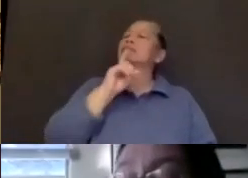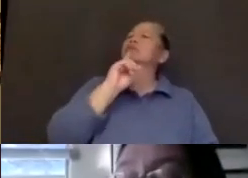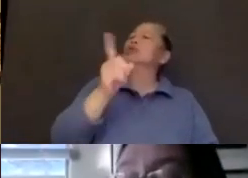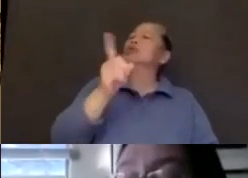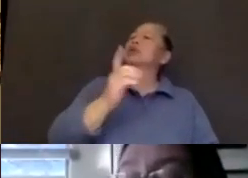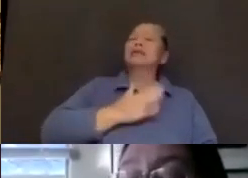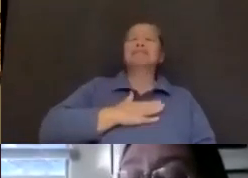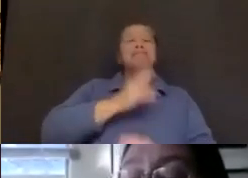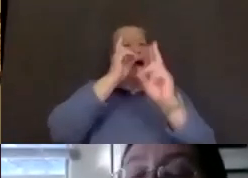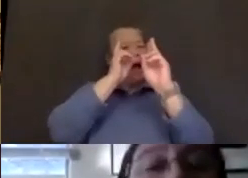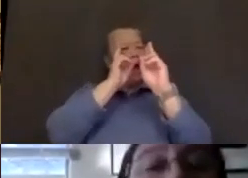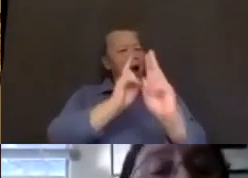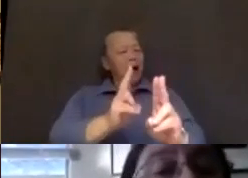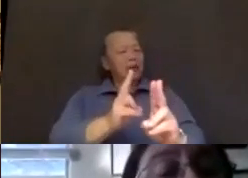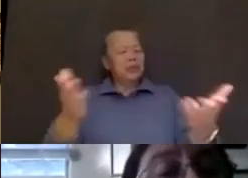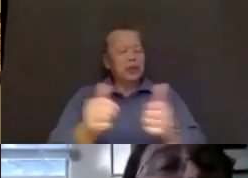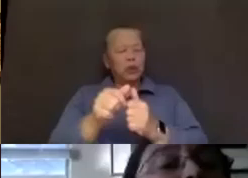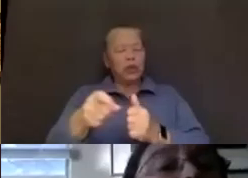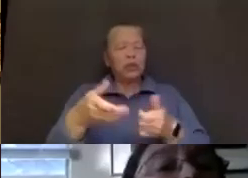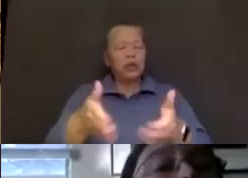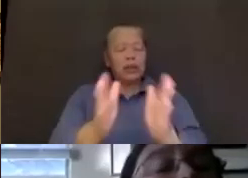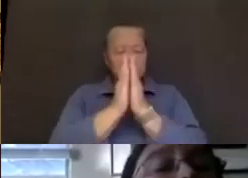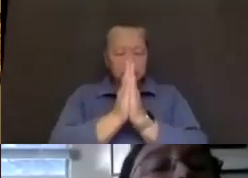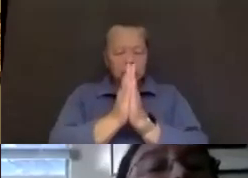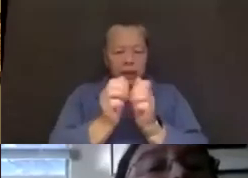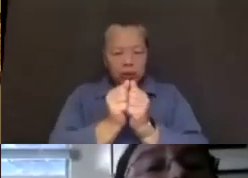an honor to be with all of you. Let us pray together.